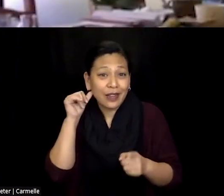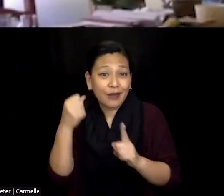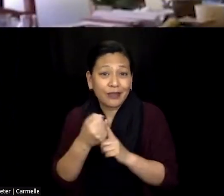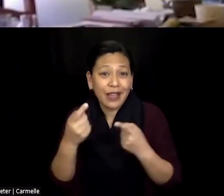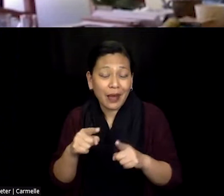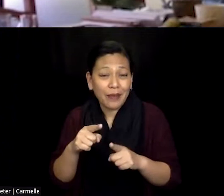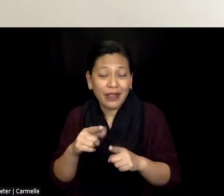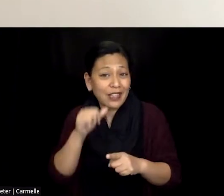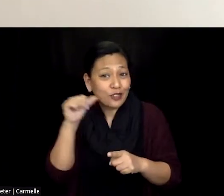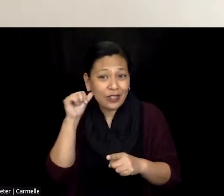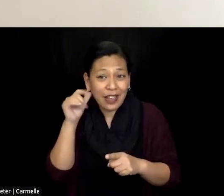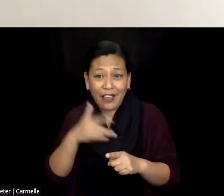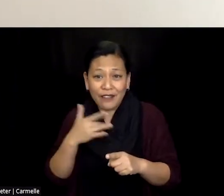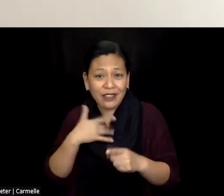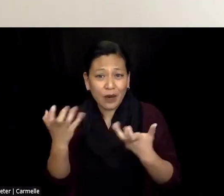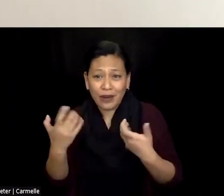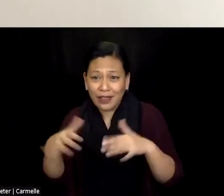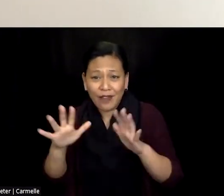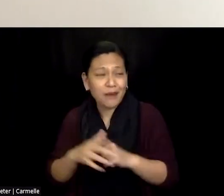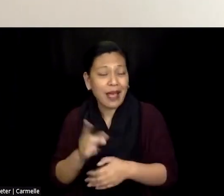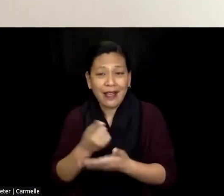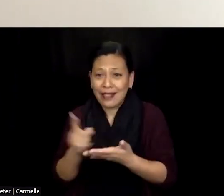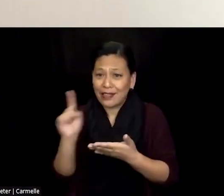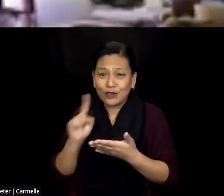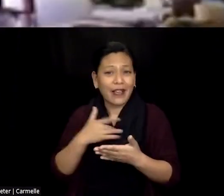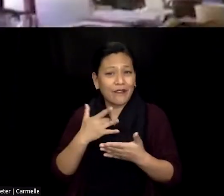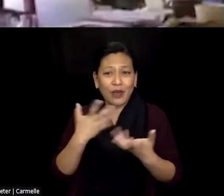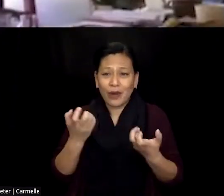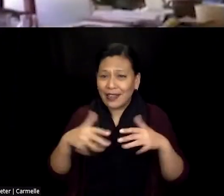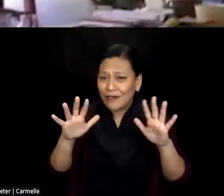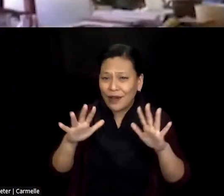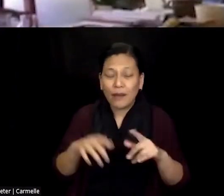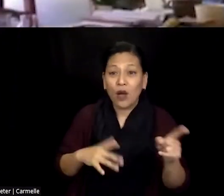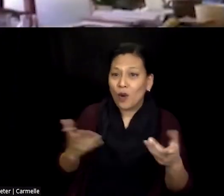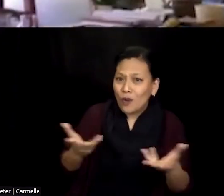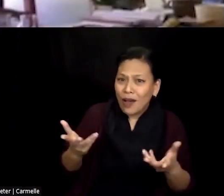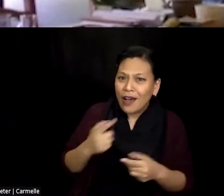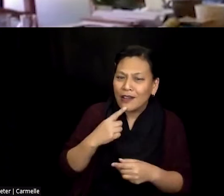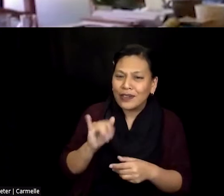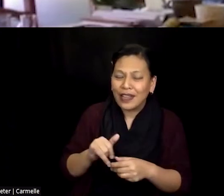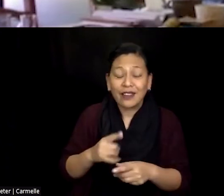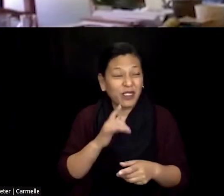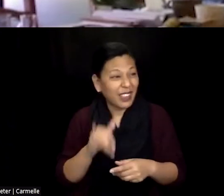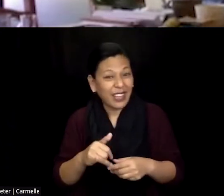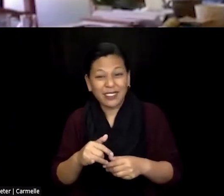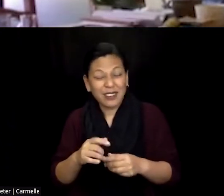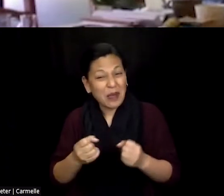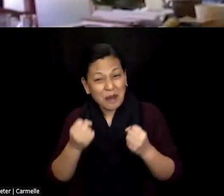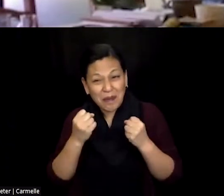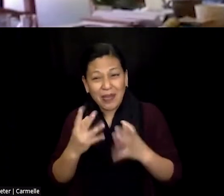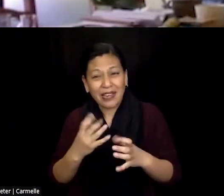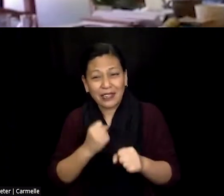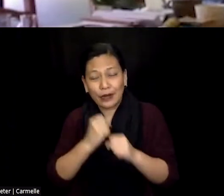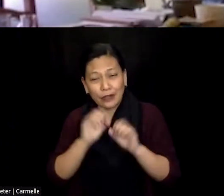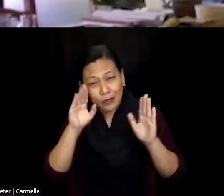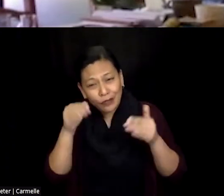yesterday. I mean, I had that moment last week. Oh yeah. Oh yeah. We're going out. We're going out with screenplays that I spend